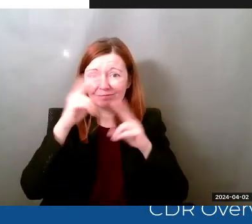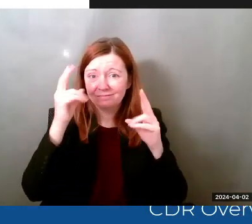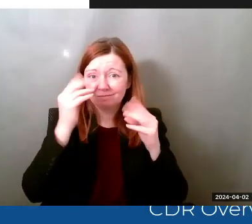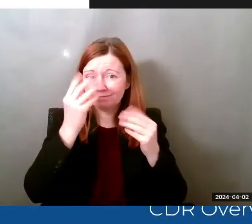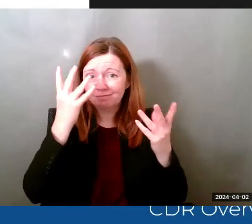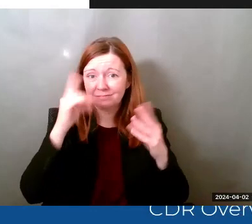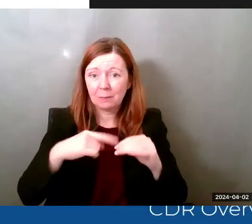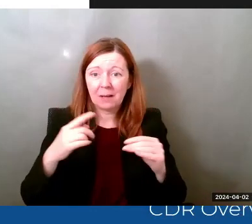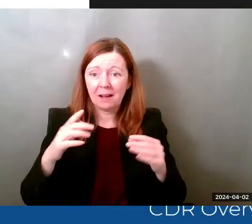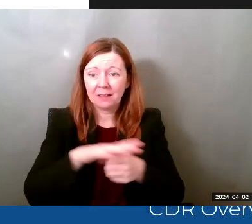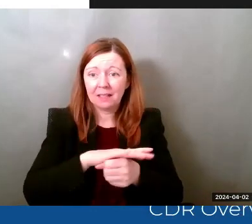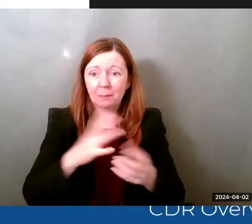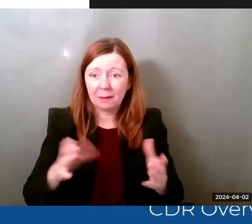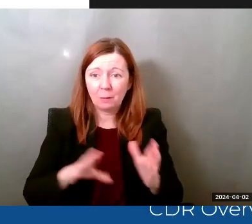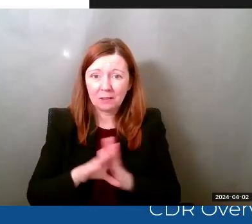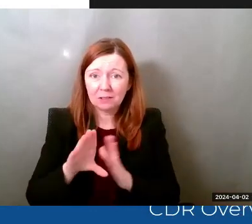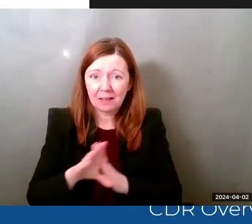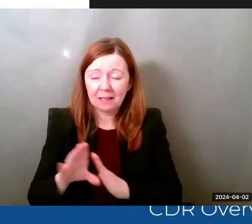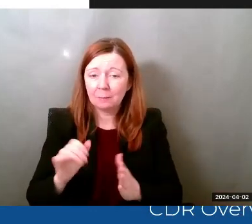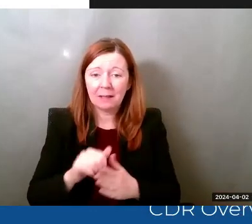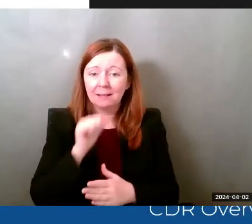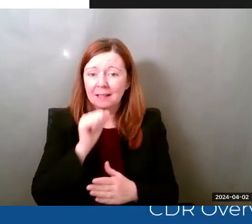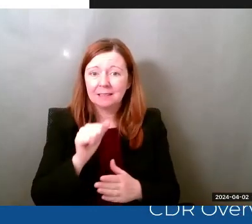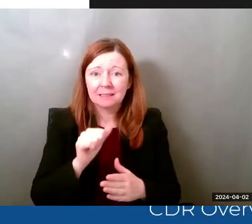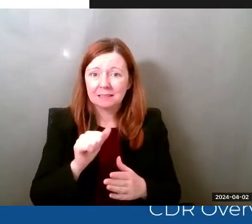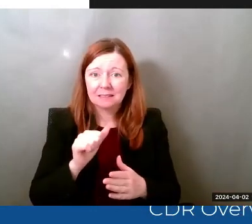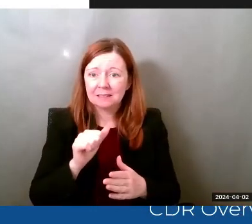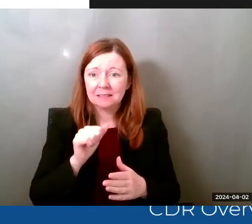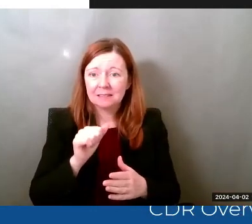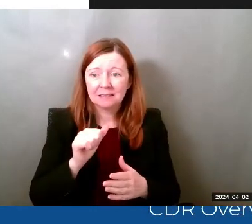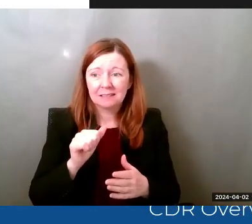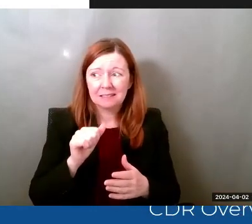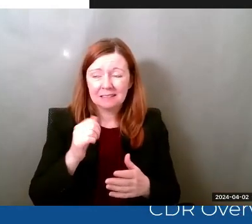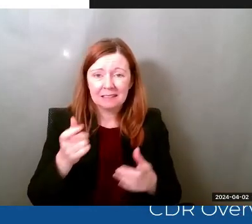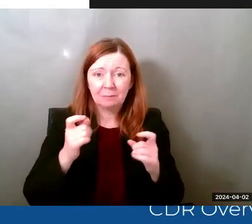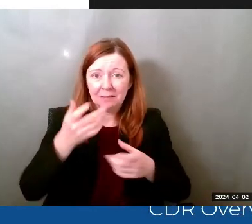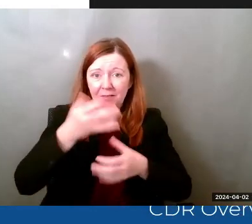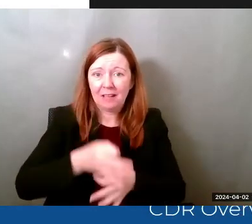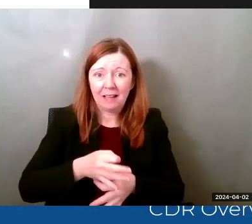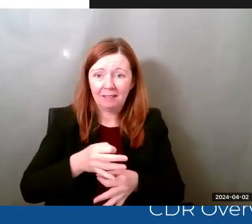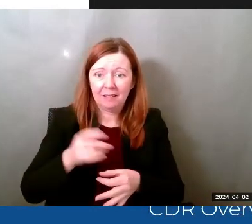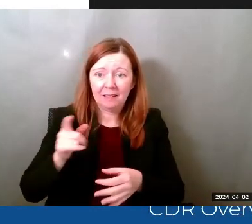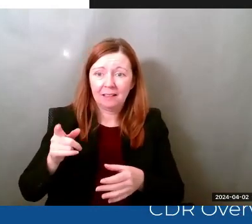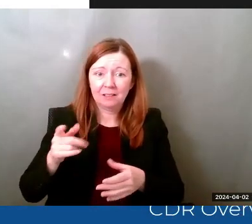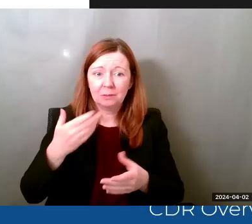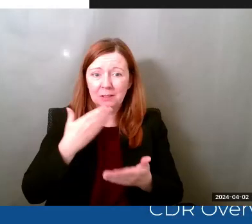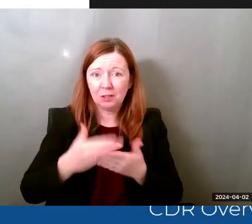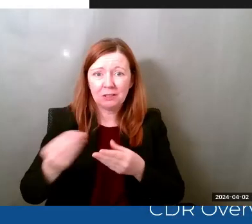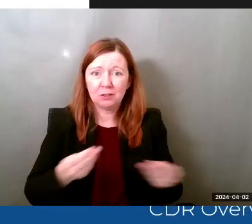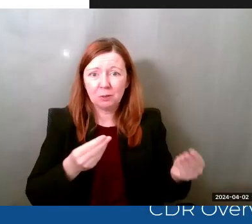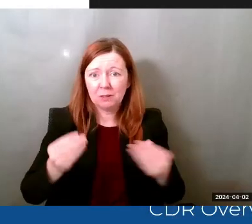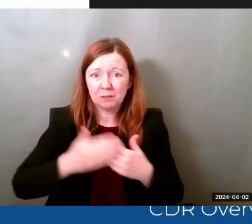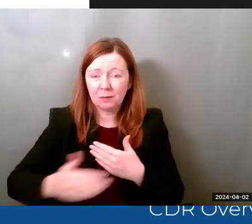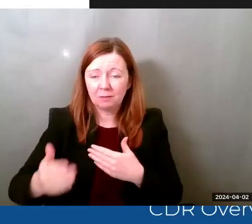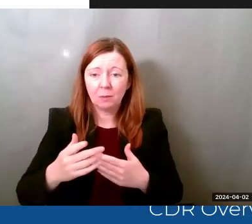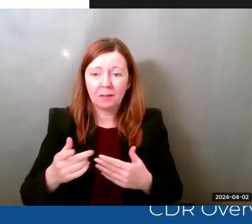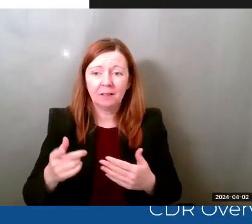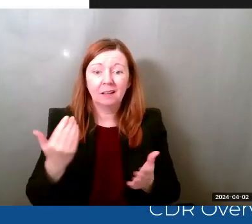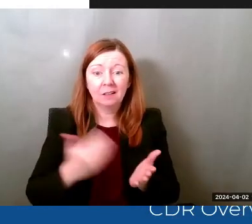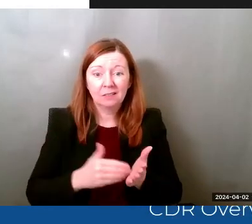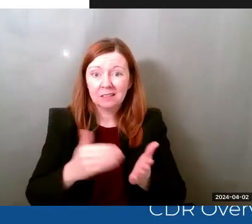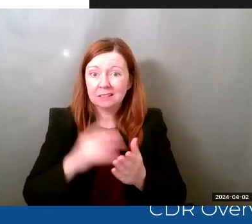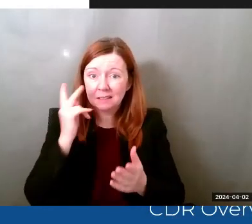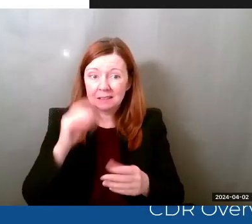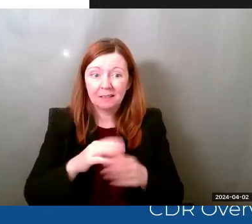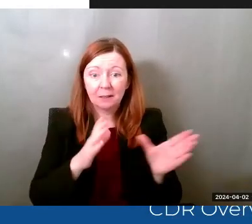the neighborhood they want to develop, and this does not inspire faith in their ability to be responsible stewards growing forward. Frankly, the redundancies I'm seeing in